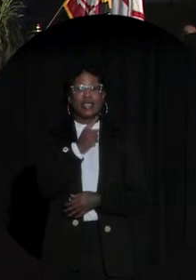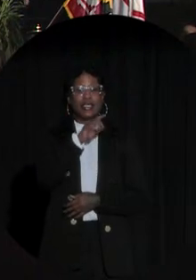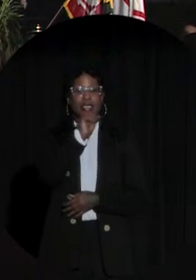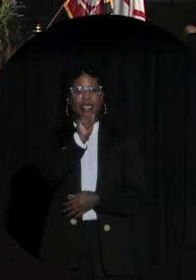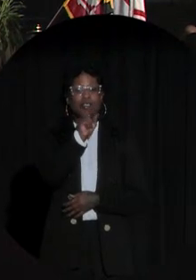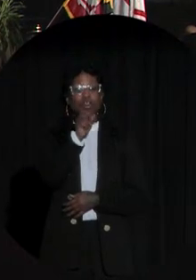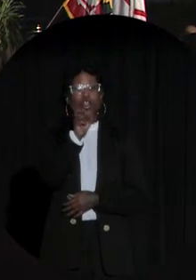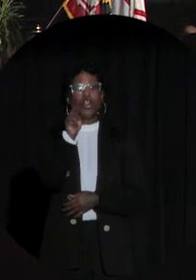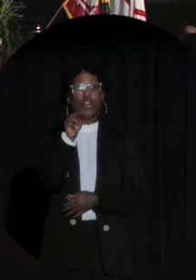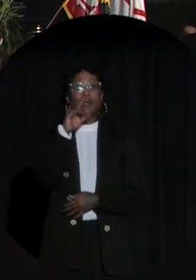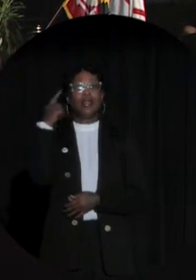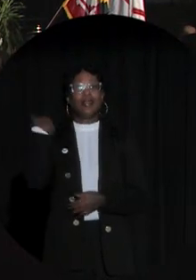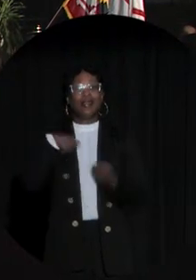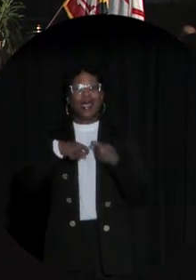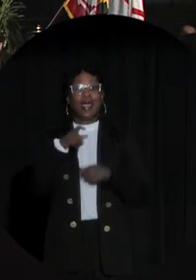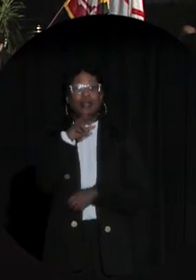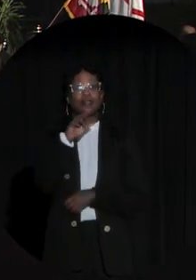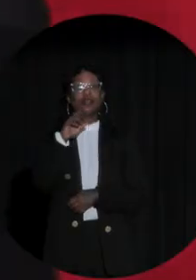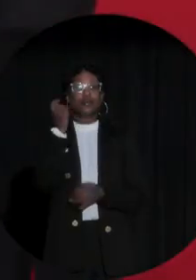Chris.